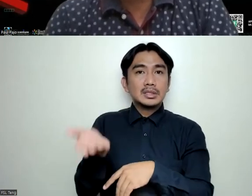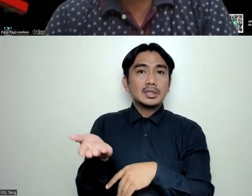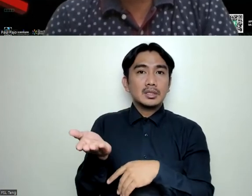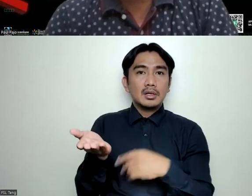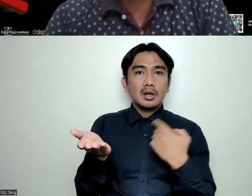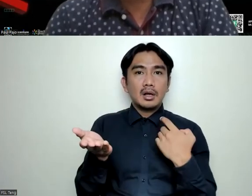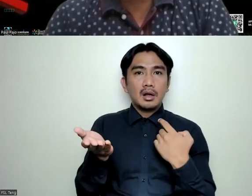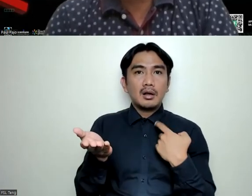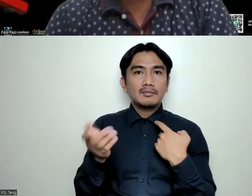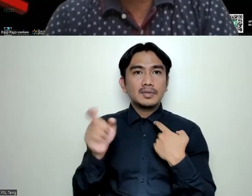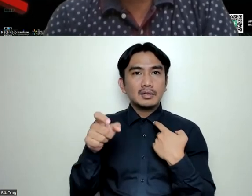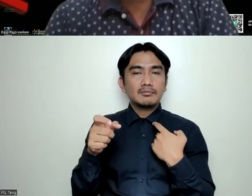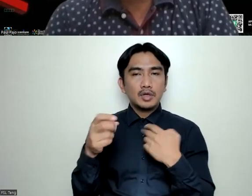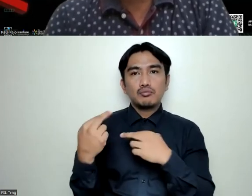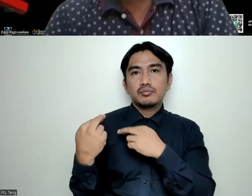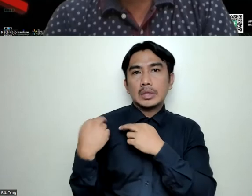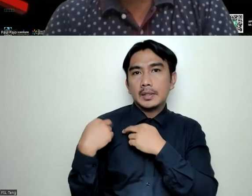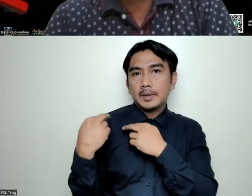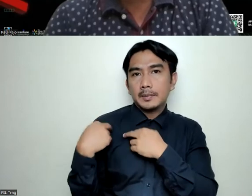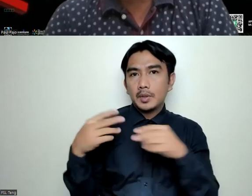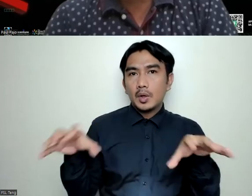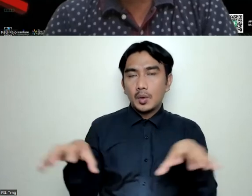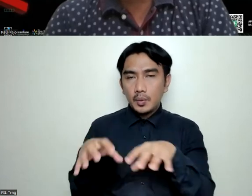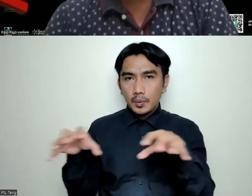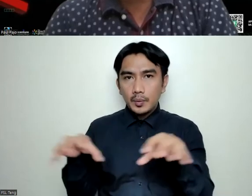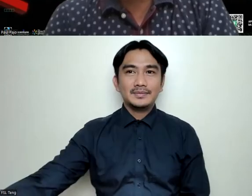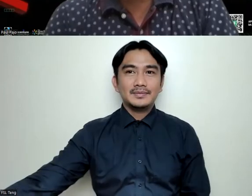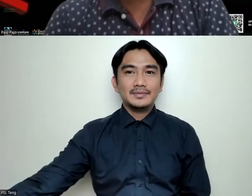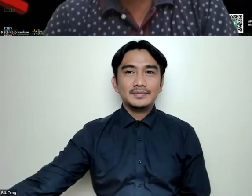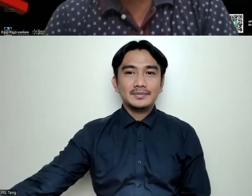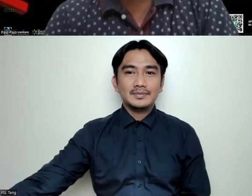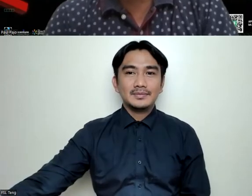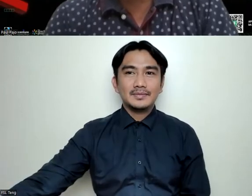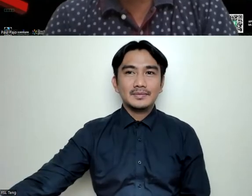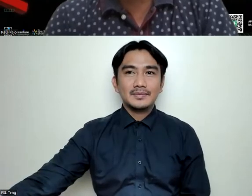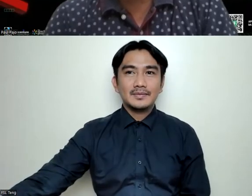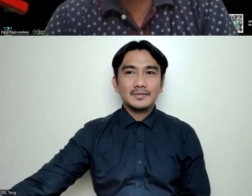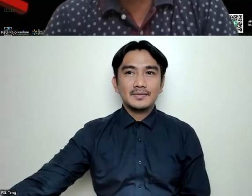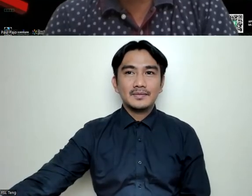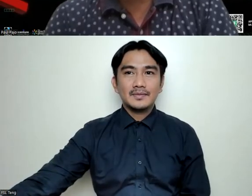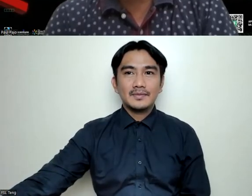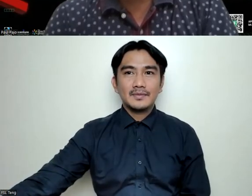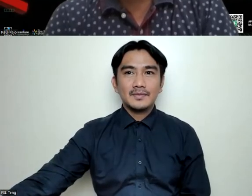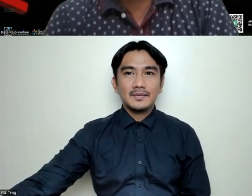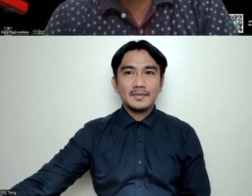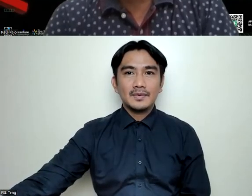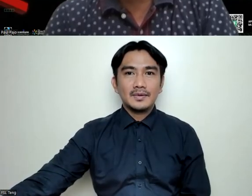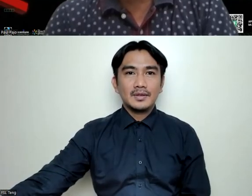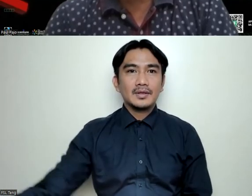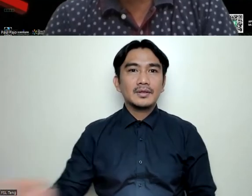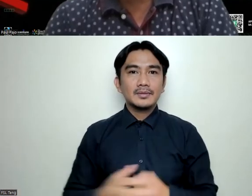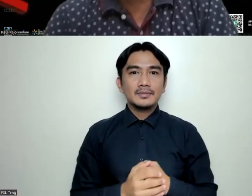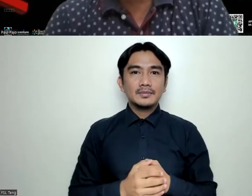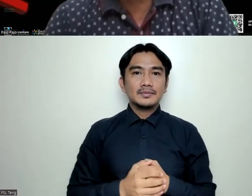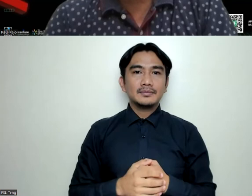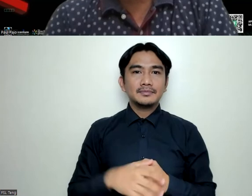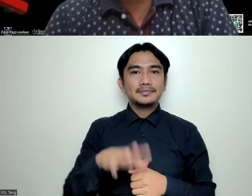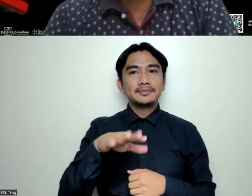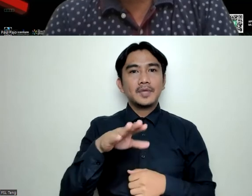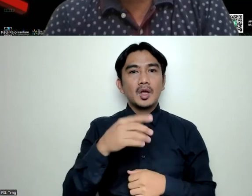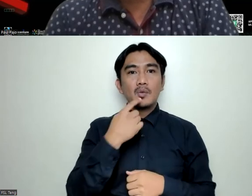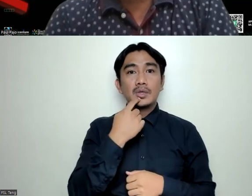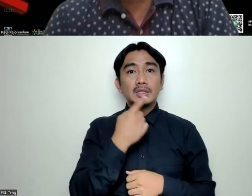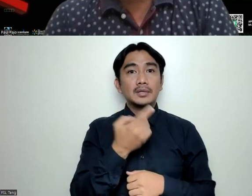the talk, right? So in terms of their events management din. Yan. Yes, siguro, yeah, building from, ano, no, what